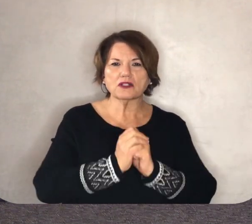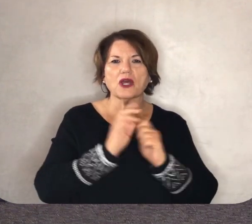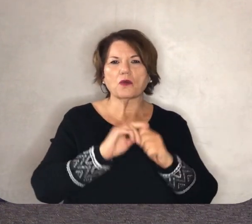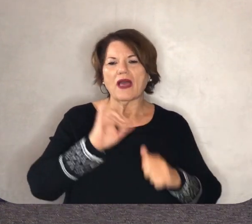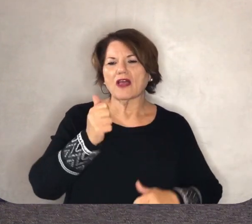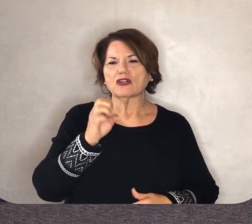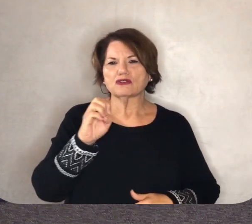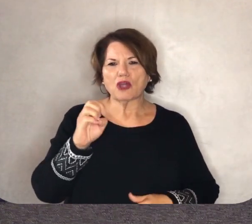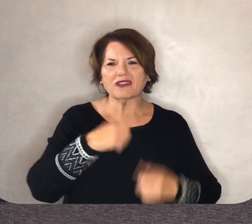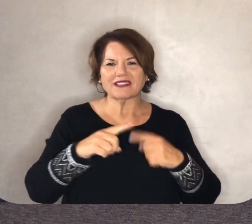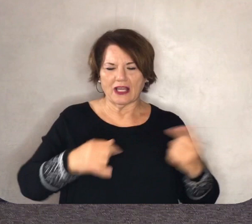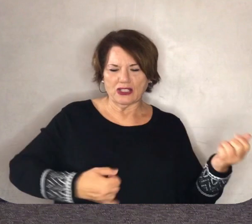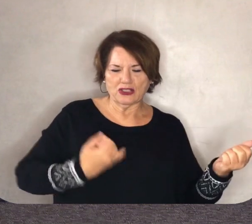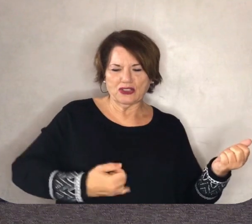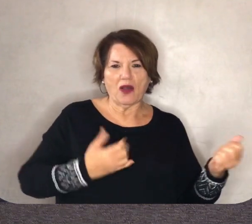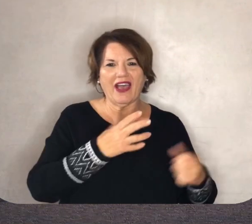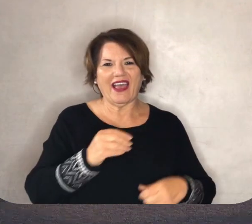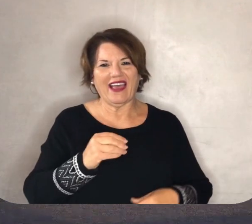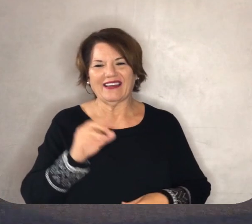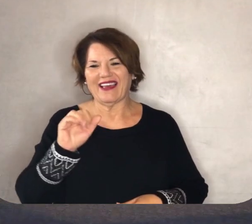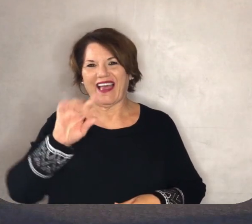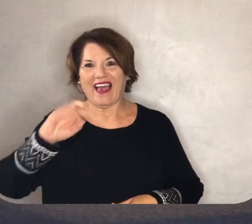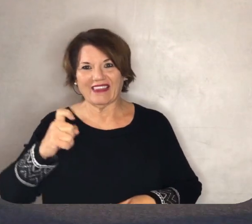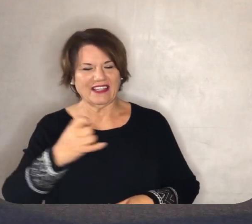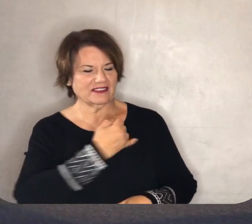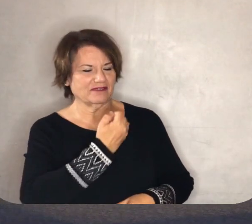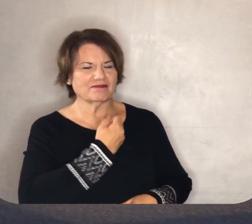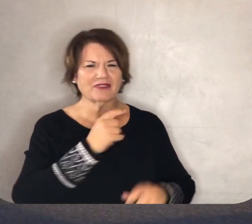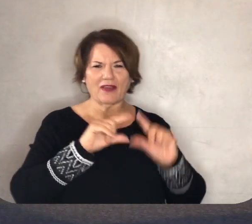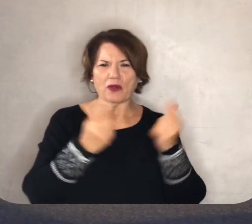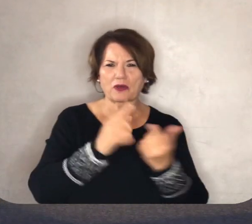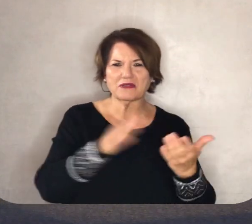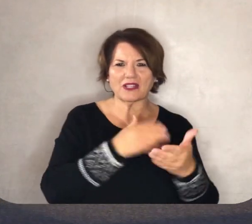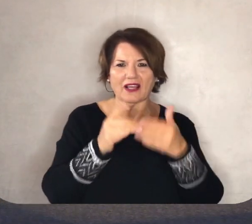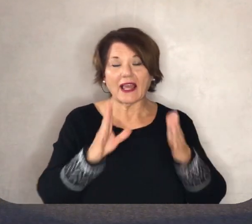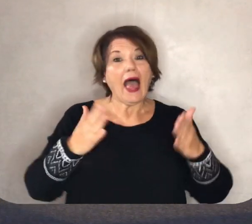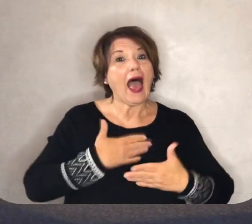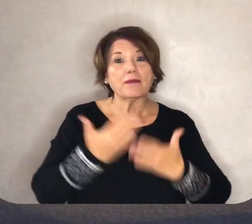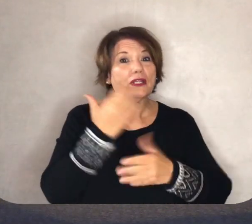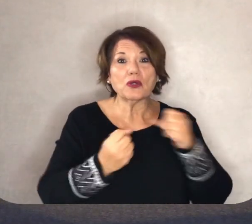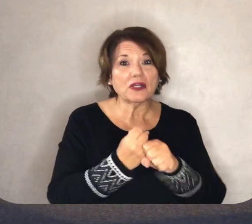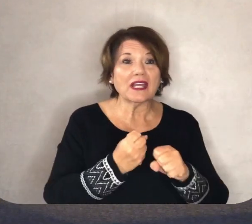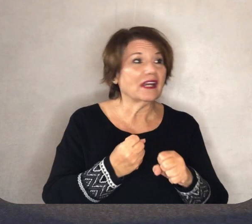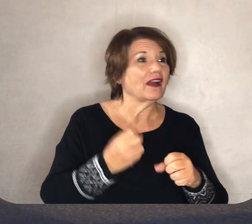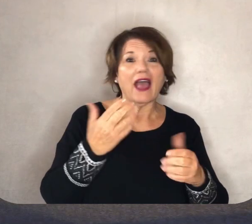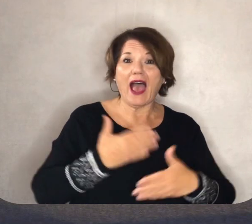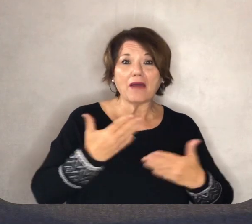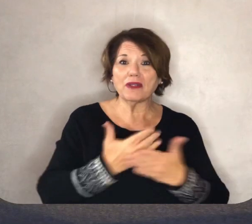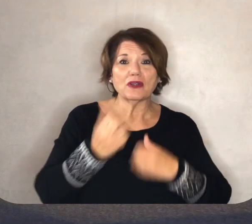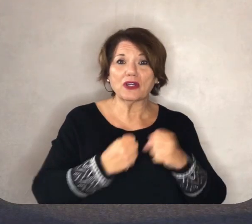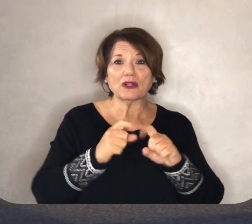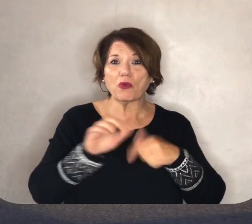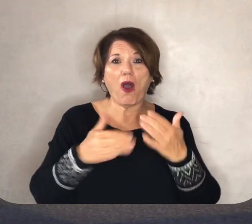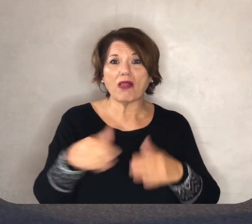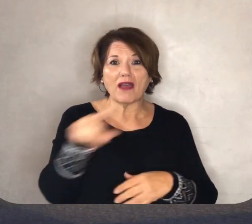and the band. Happy New Year. Happy New Year. Happy New Year. And Happy New Year to all you out there with us at home. If you'd